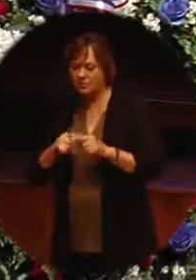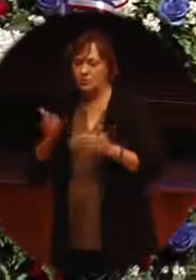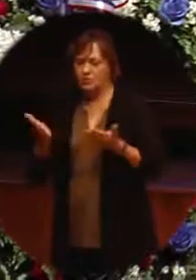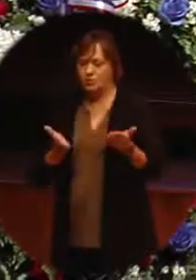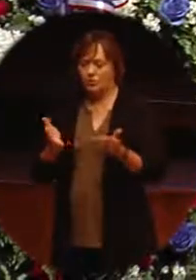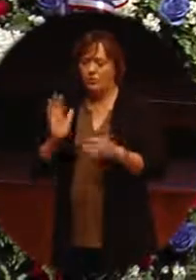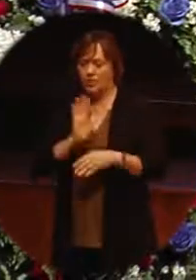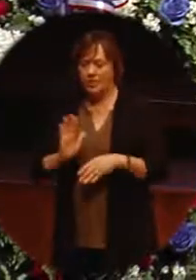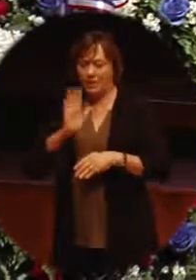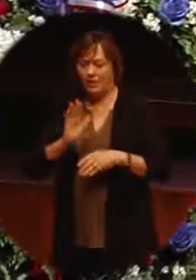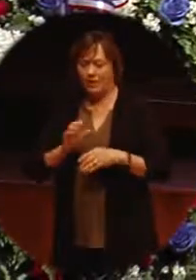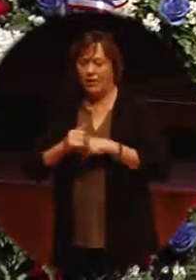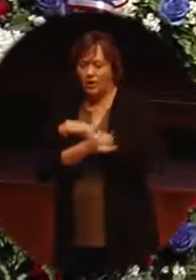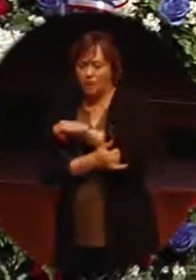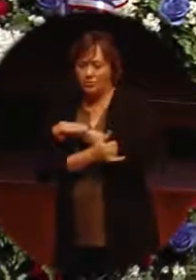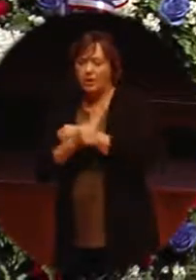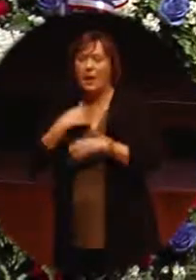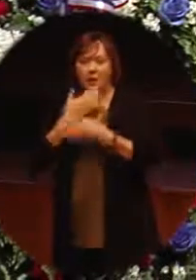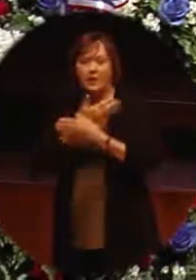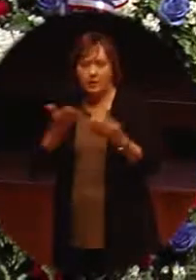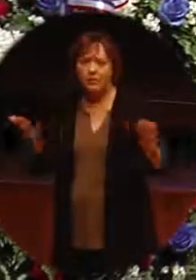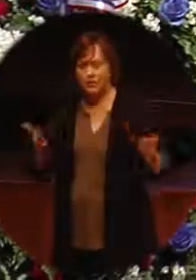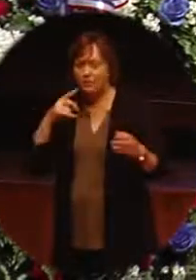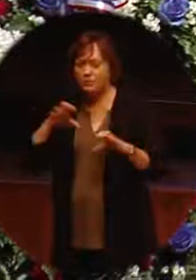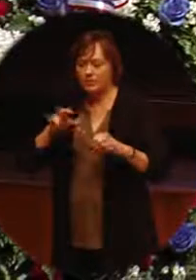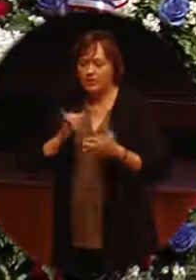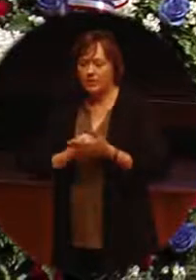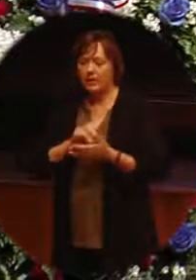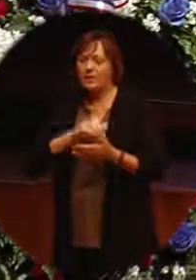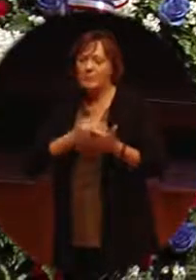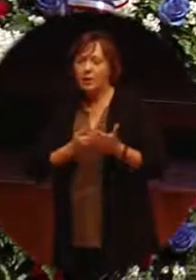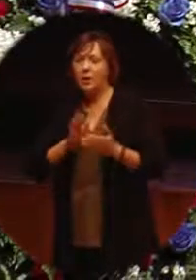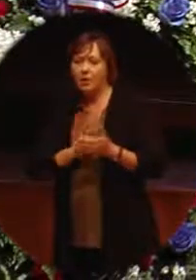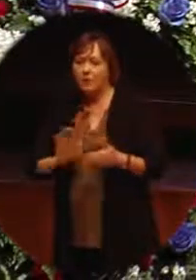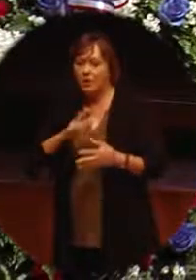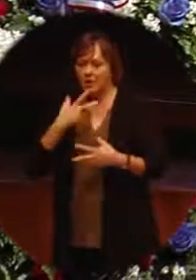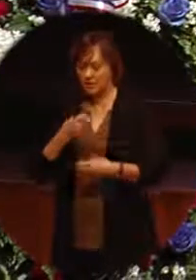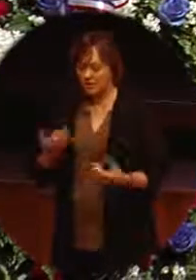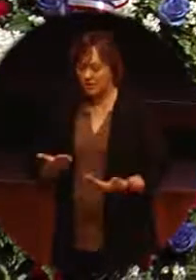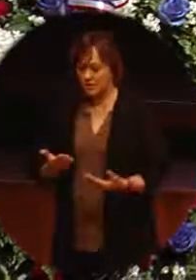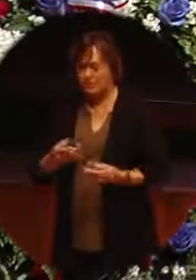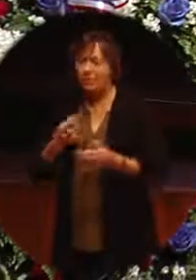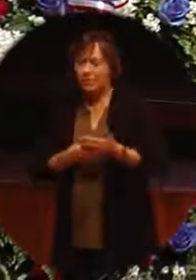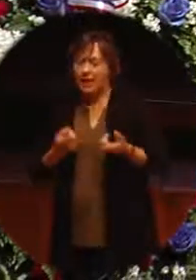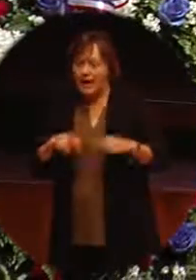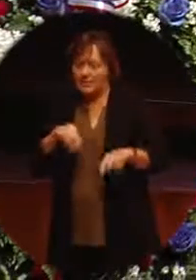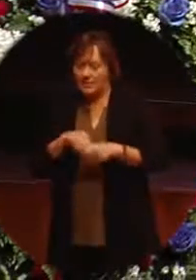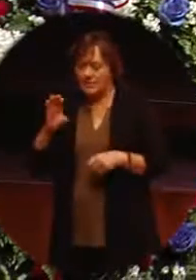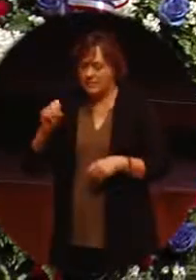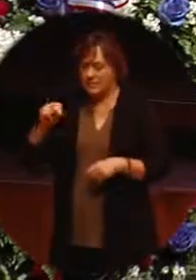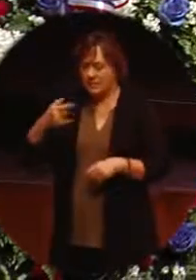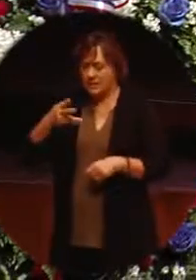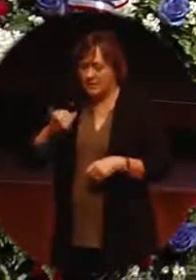continue to serve their country. And I thank you for doing that. And part of your interest here in what happened in